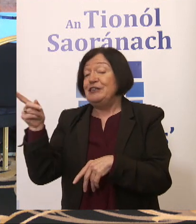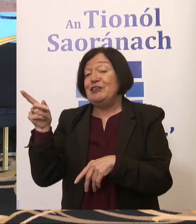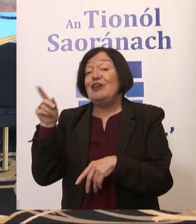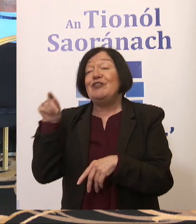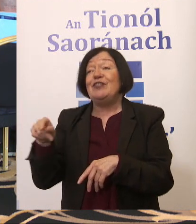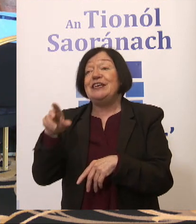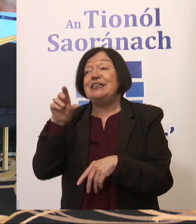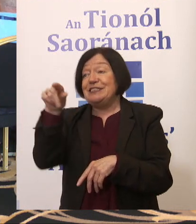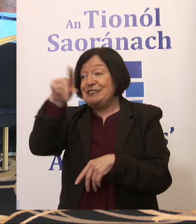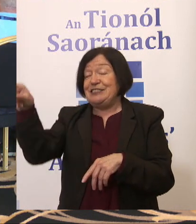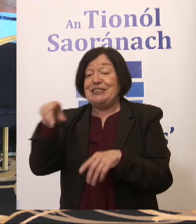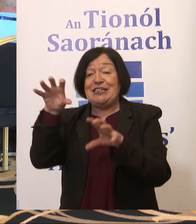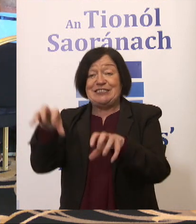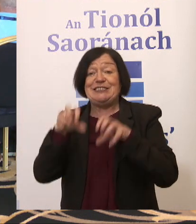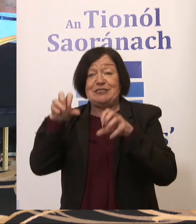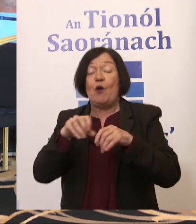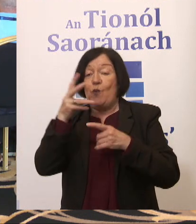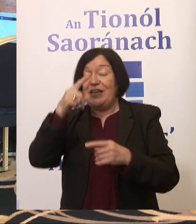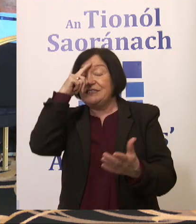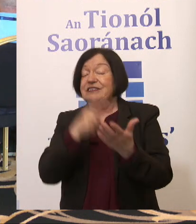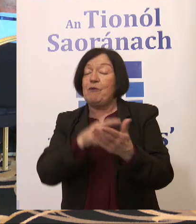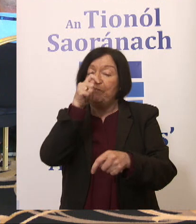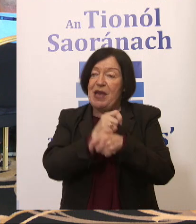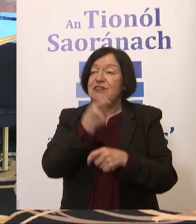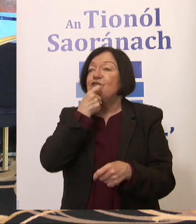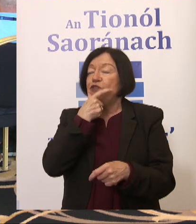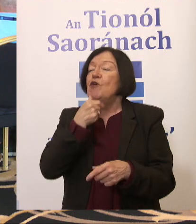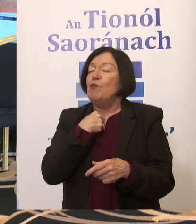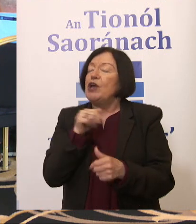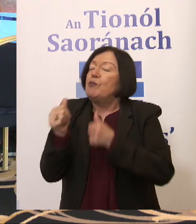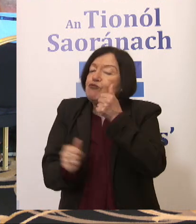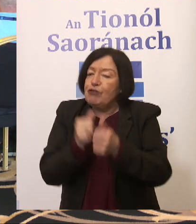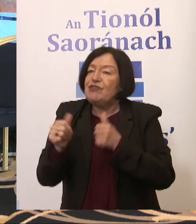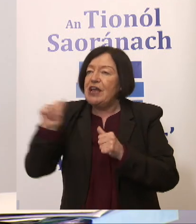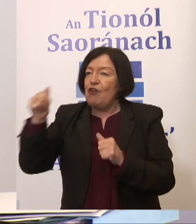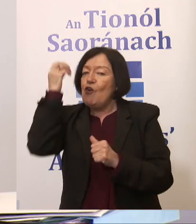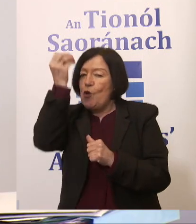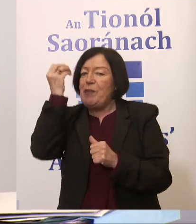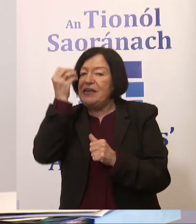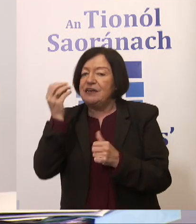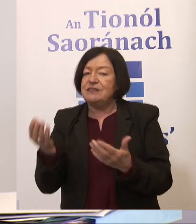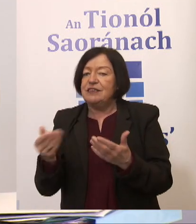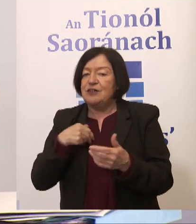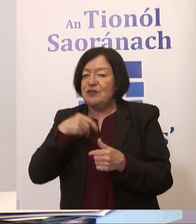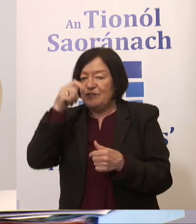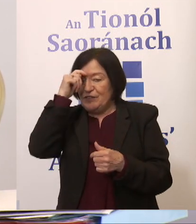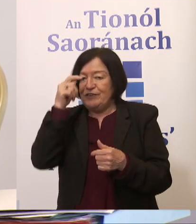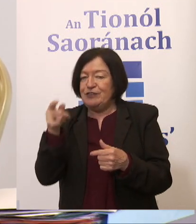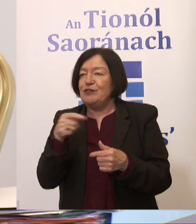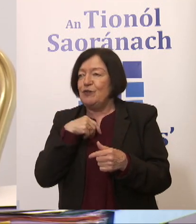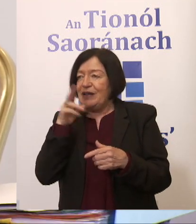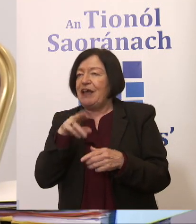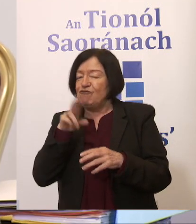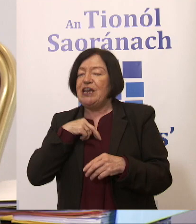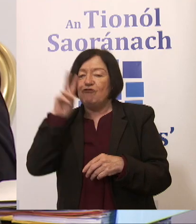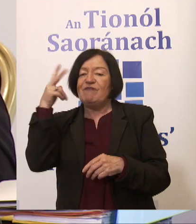the Citizens' Assembly, they will decide what's best suited for Dublin. But we do appreciate your opinions, and I think we're mature enough to reflect on that, so